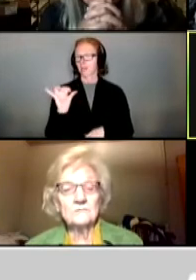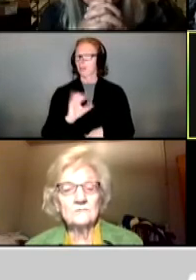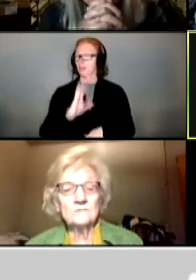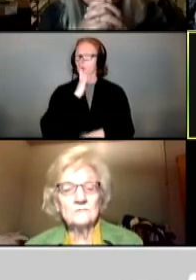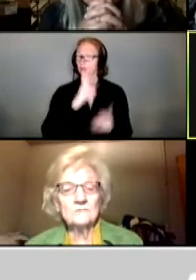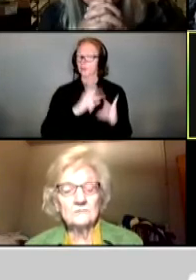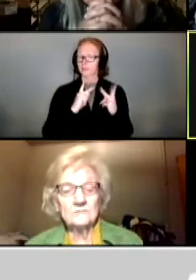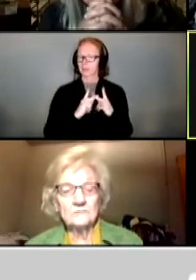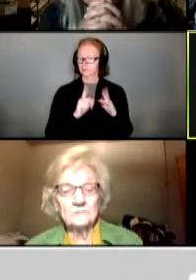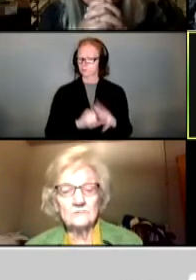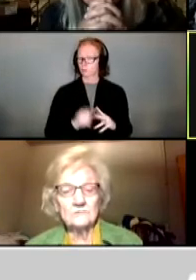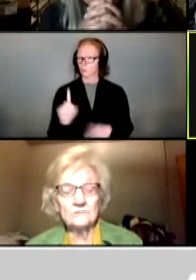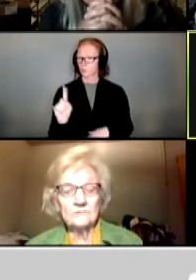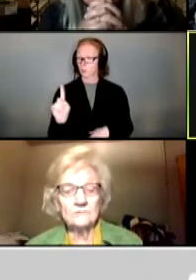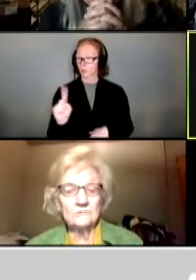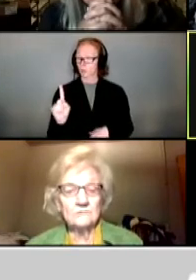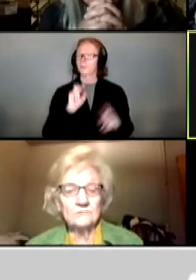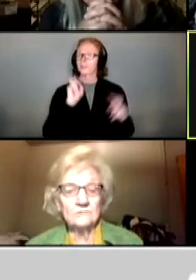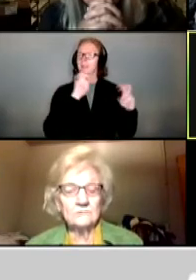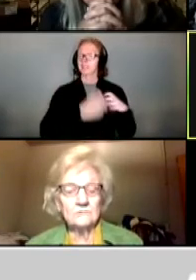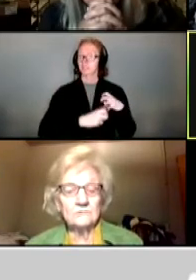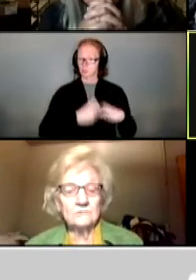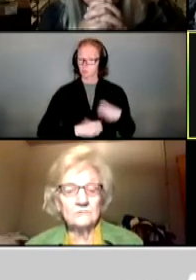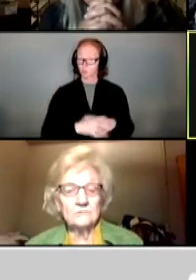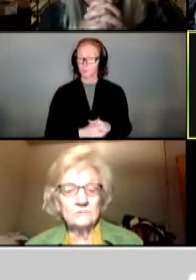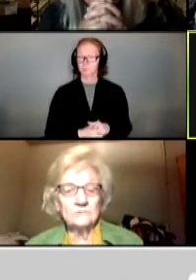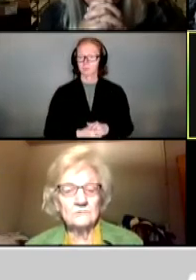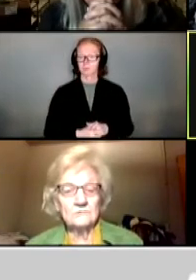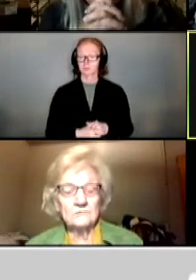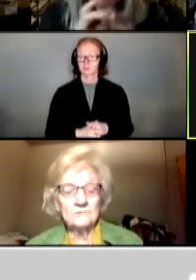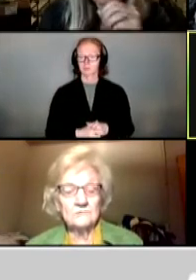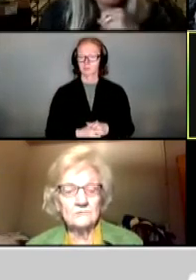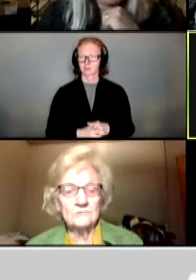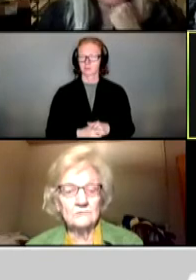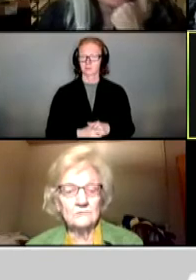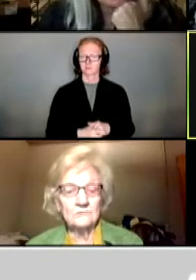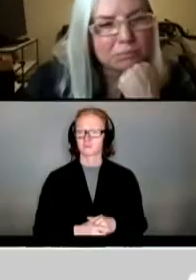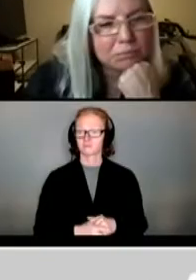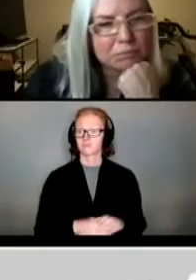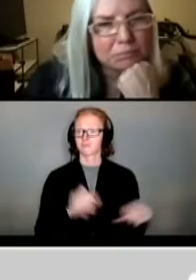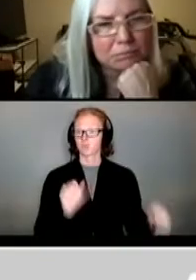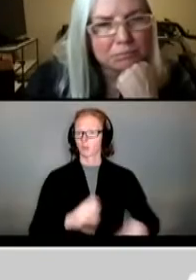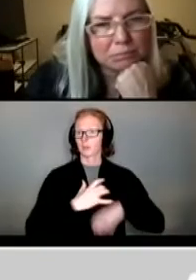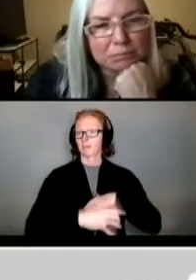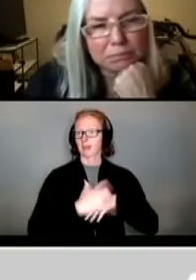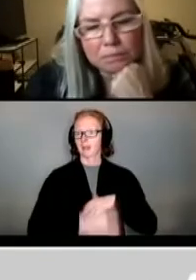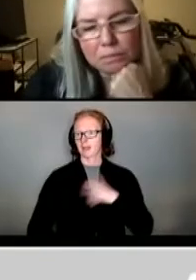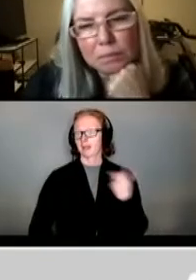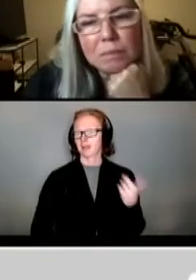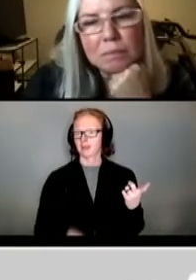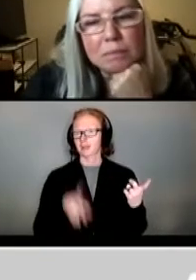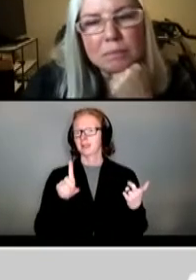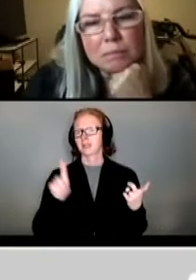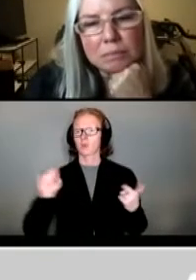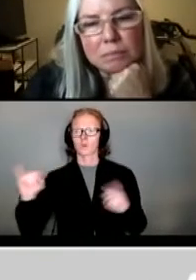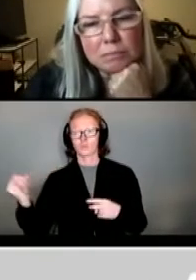to look at what are the issues that could be on the table is the